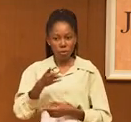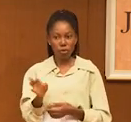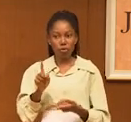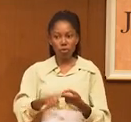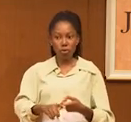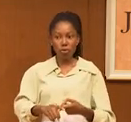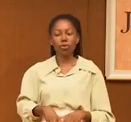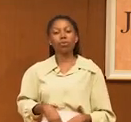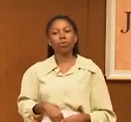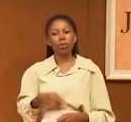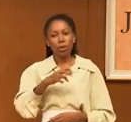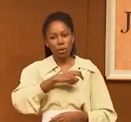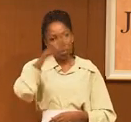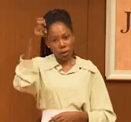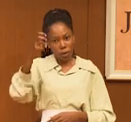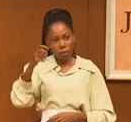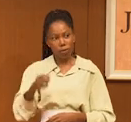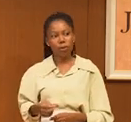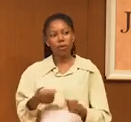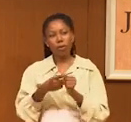to go have a better life in Canada.